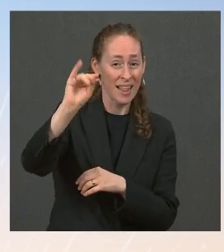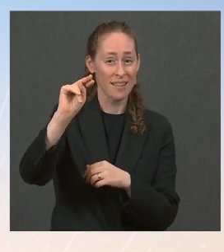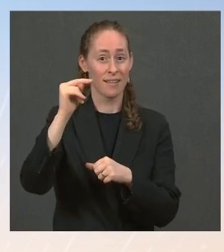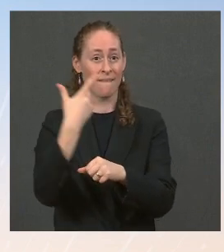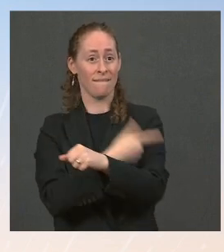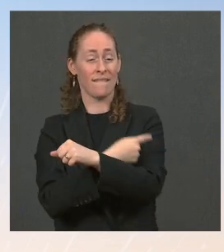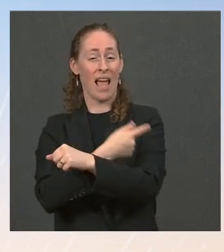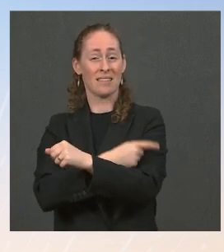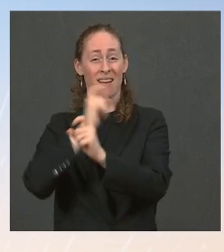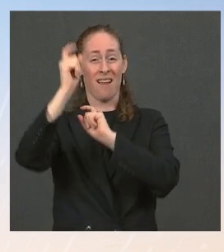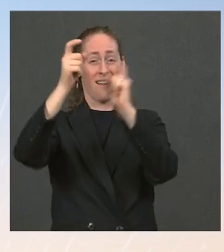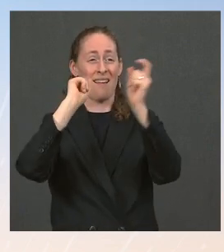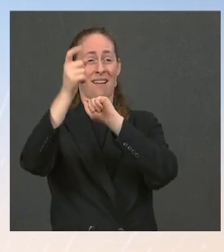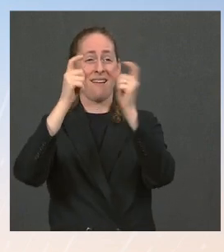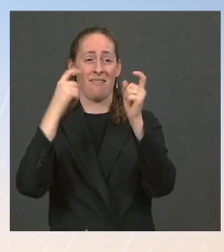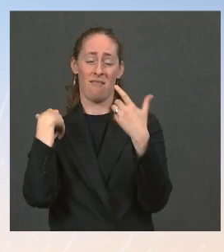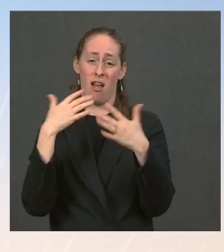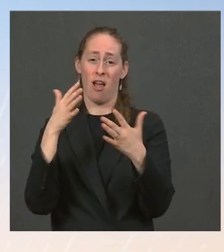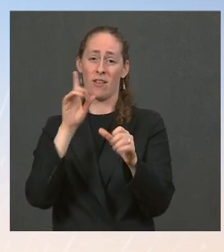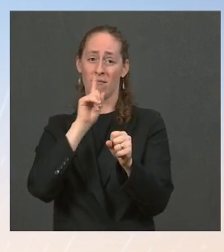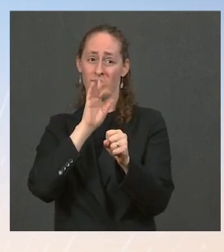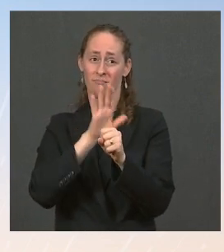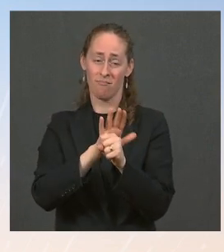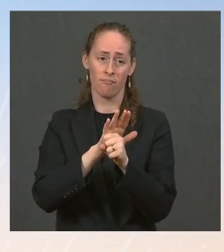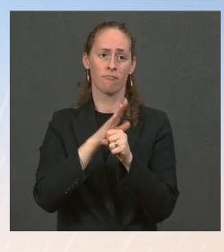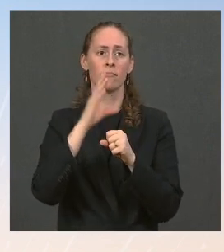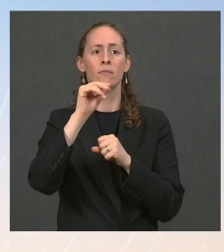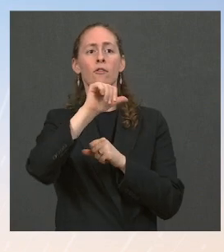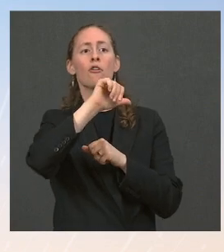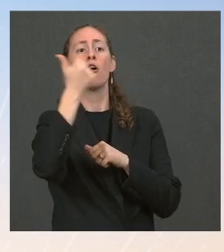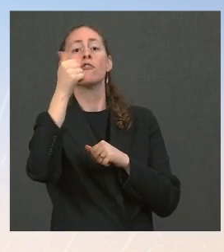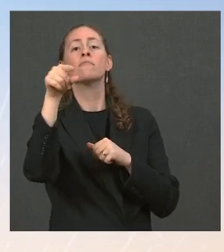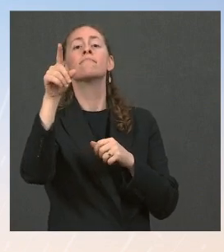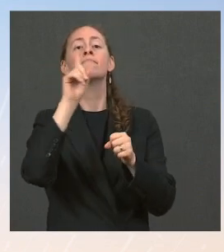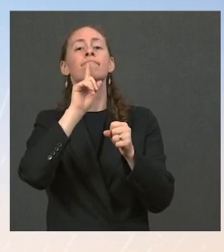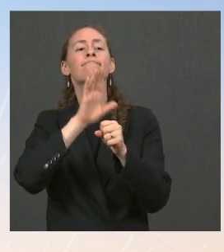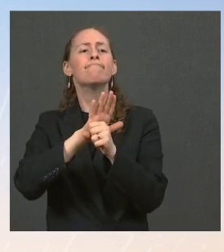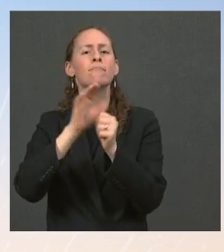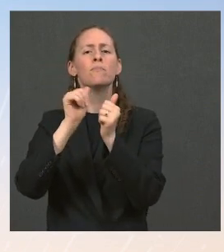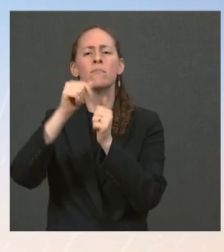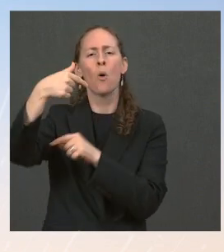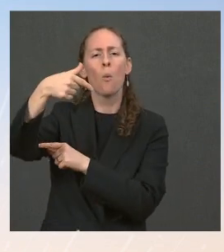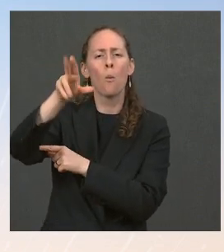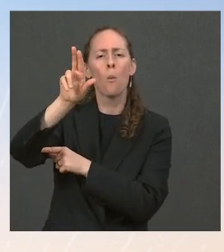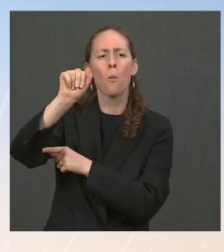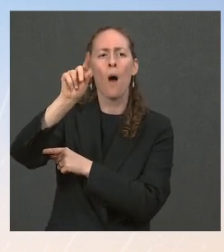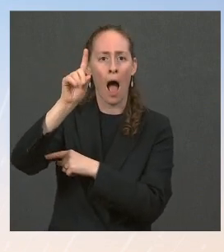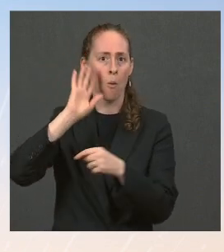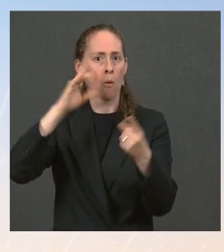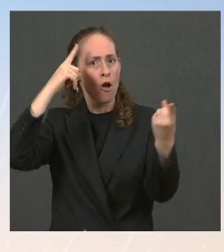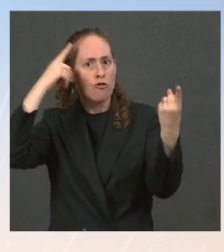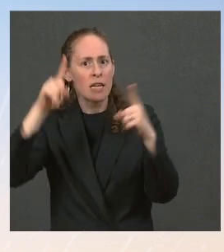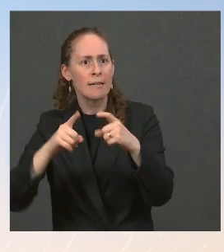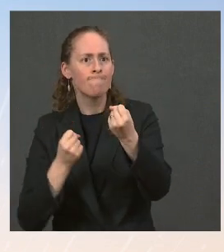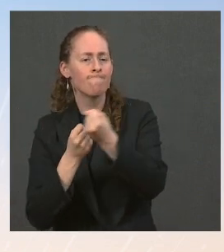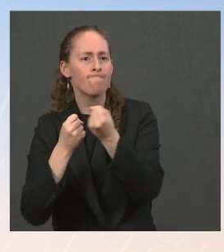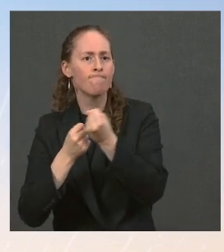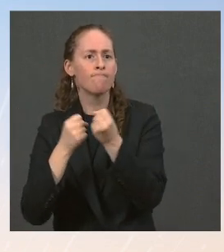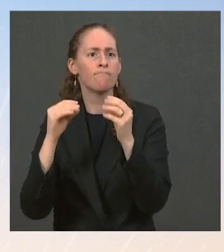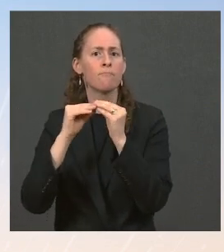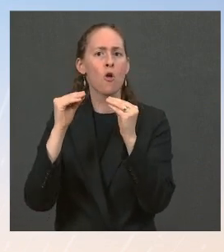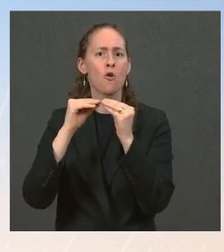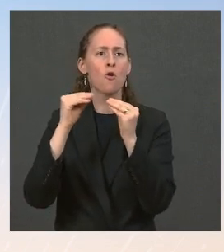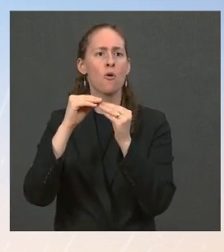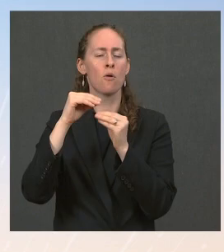to, we also have a partnership with the Quad. Obviously, they're meeting later this week to produce at least 1 billion doses. Our work to